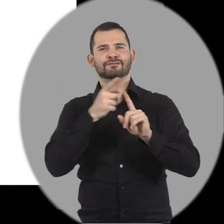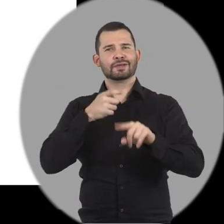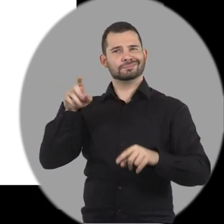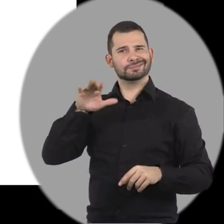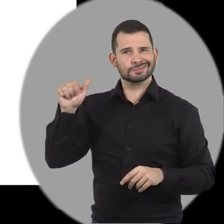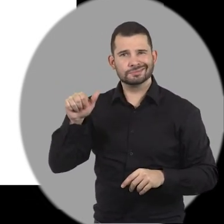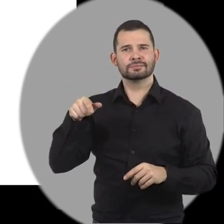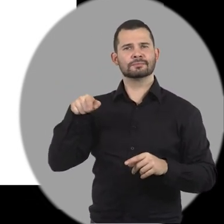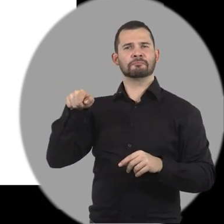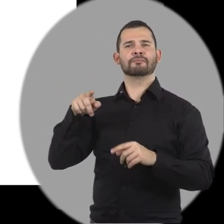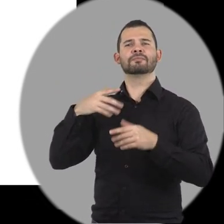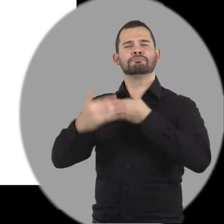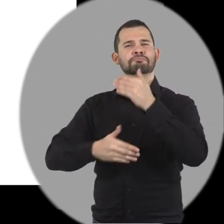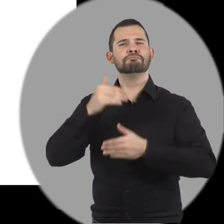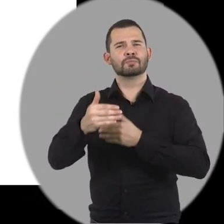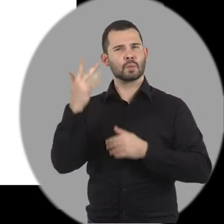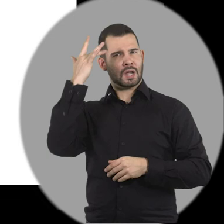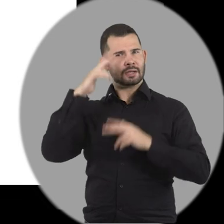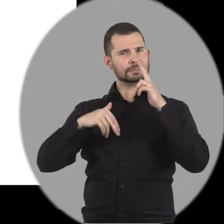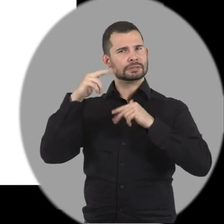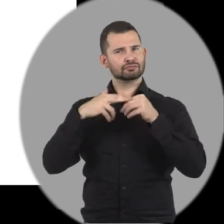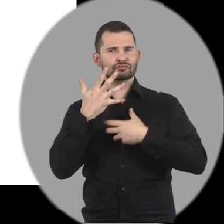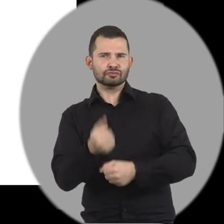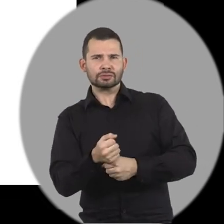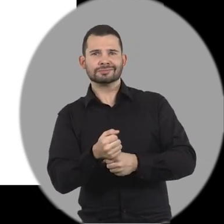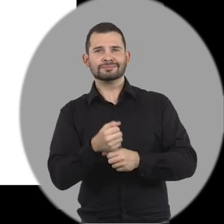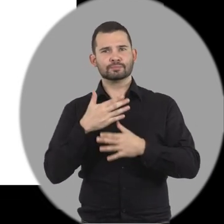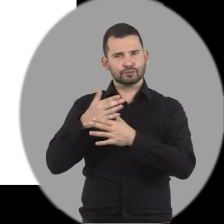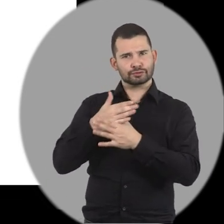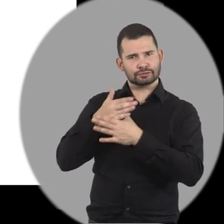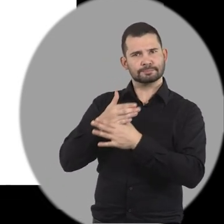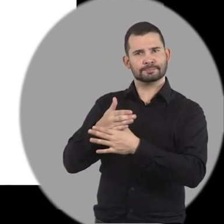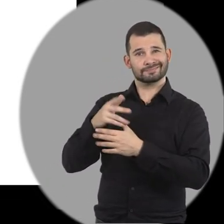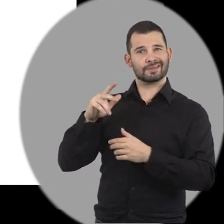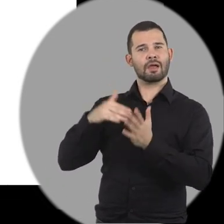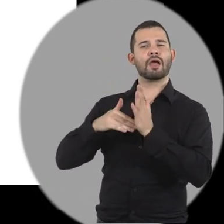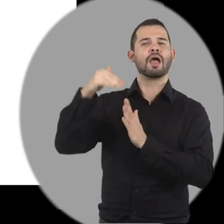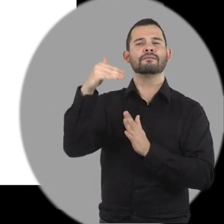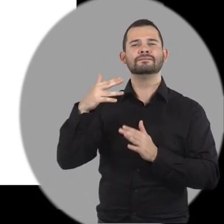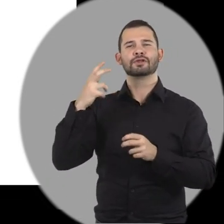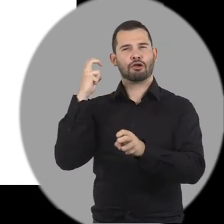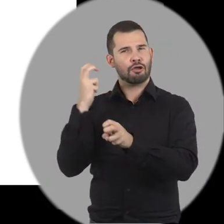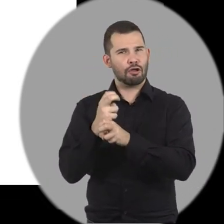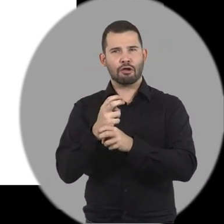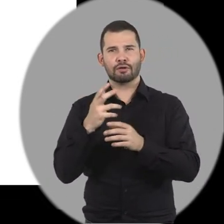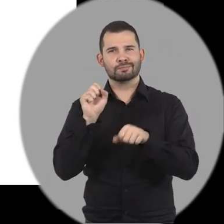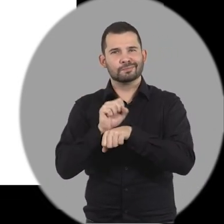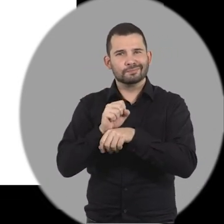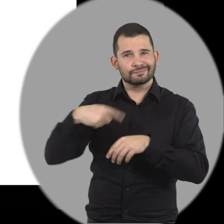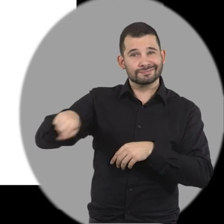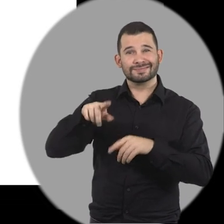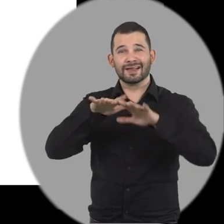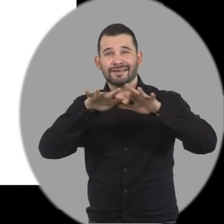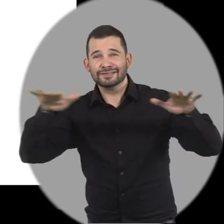closer than we've ever been before by building a spirit of trust and partnership. Oftentimes, the hard work of diversity and inclusion,